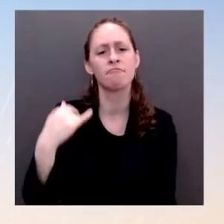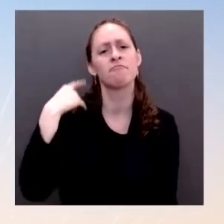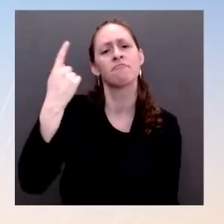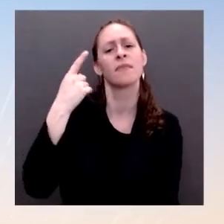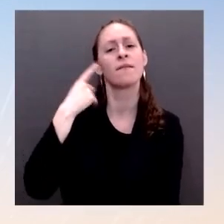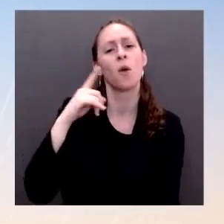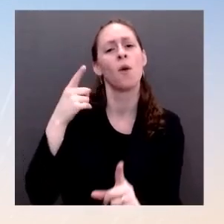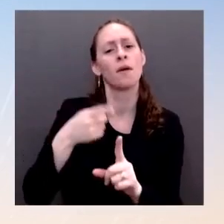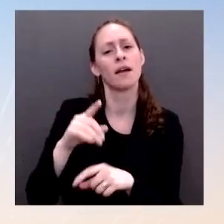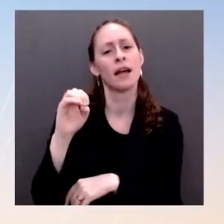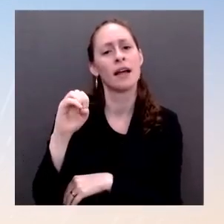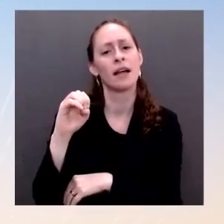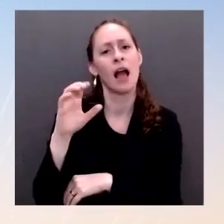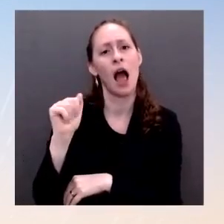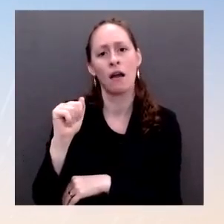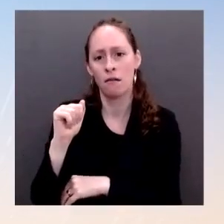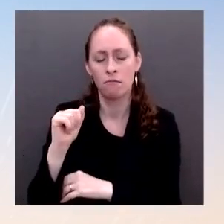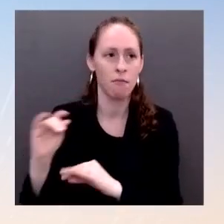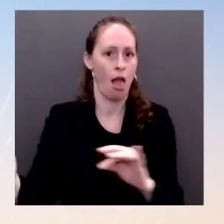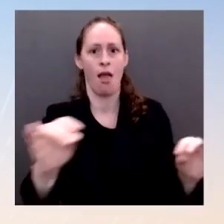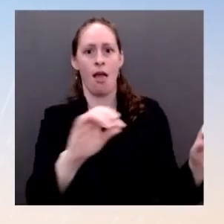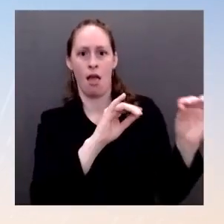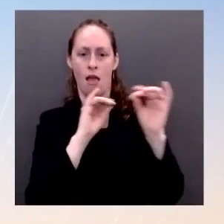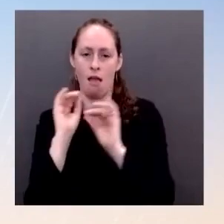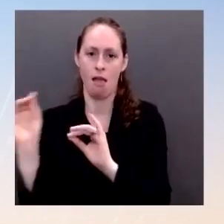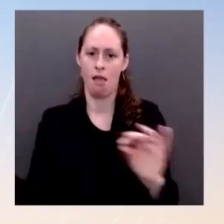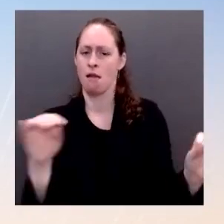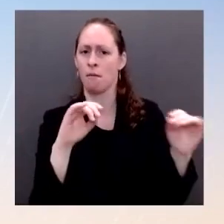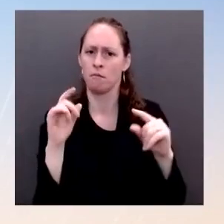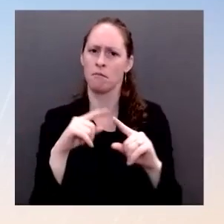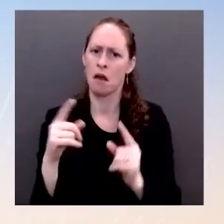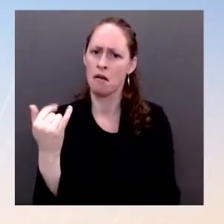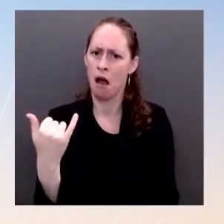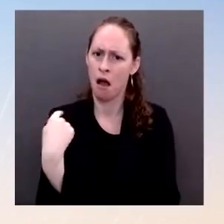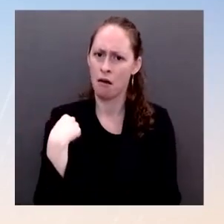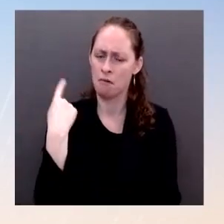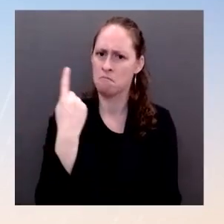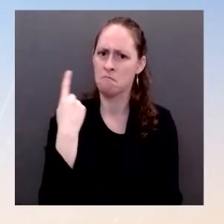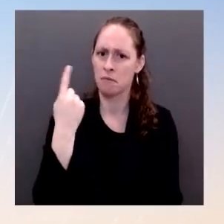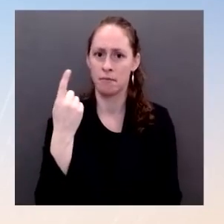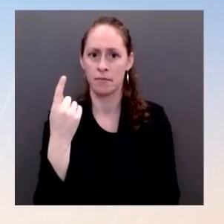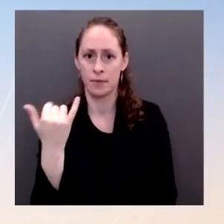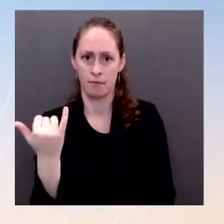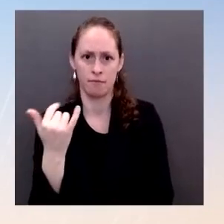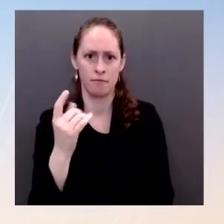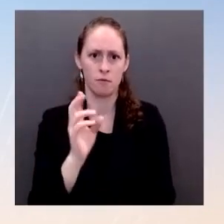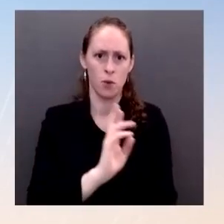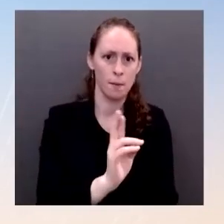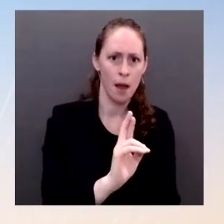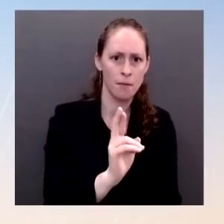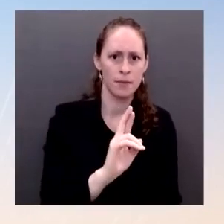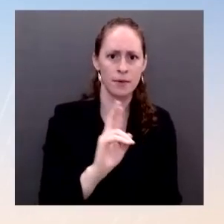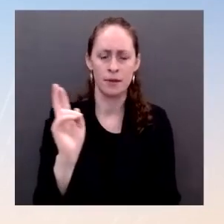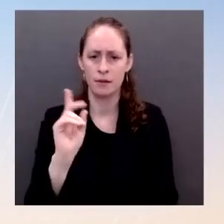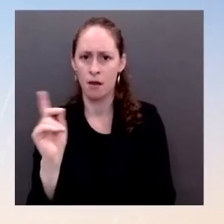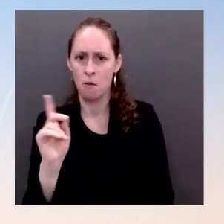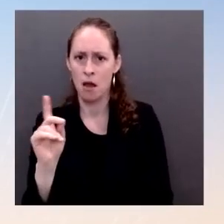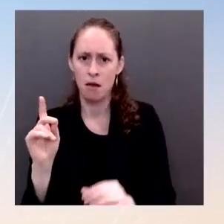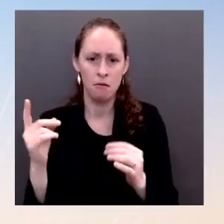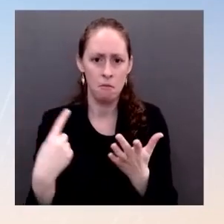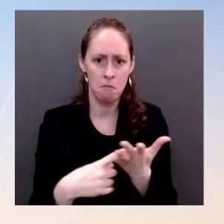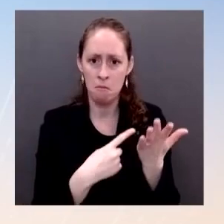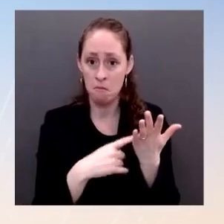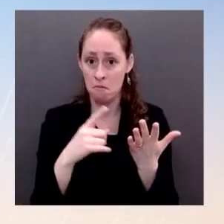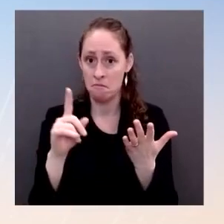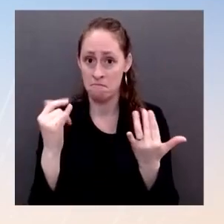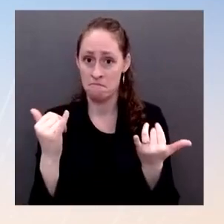It's a bipartisan group right now. Is he going to let them work on their own for the moment, or is he getting engaged with the Manchin-Collins group now, as far as